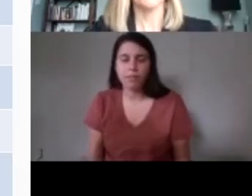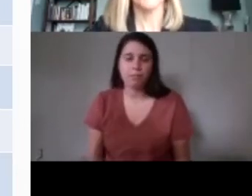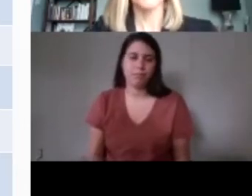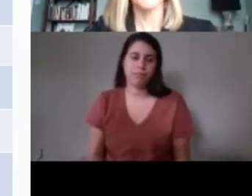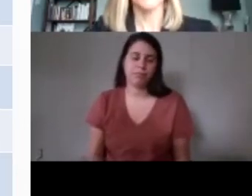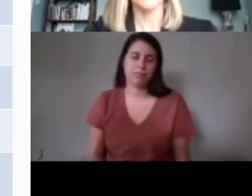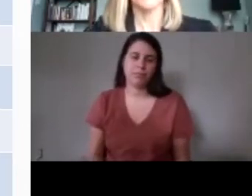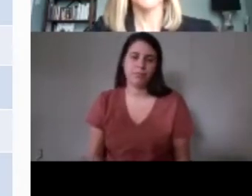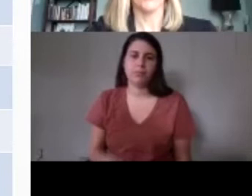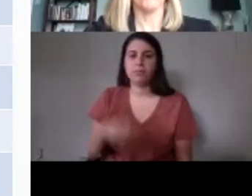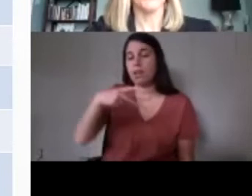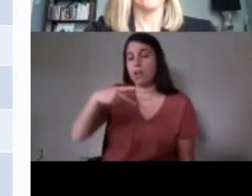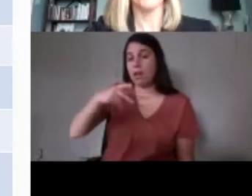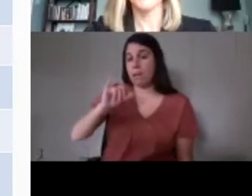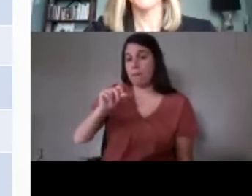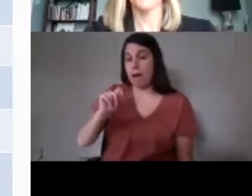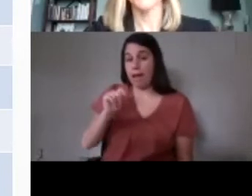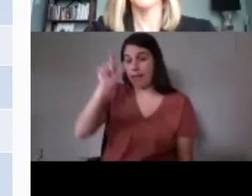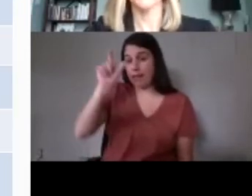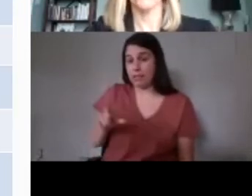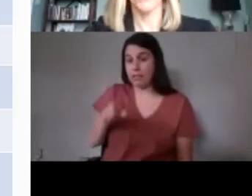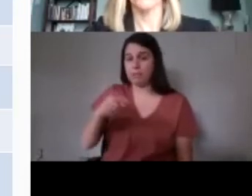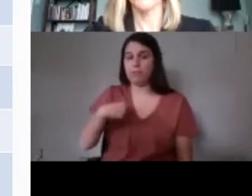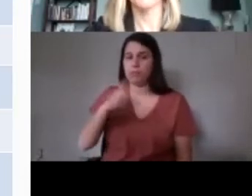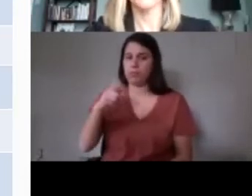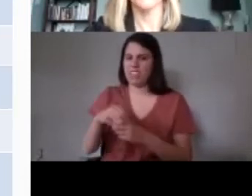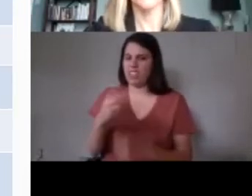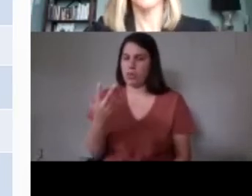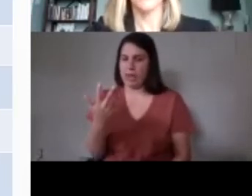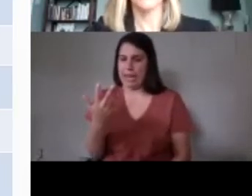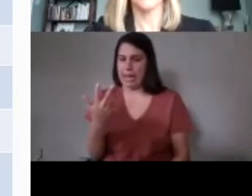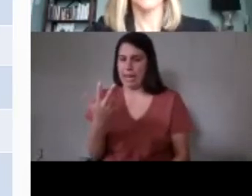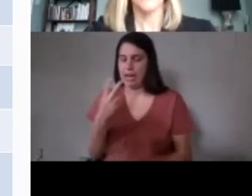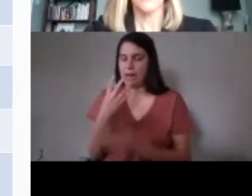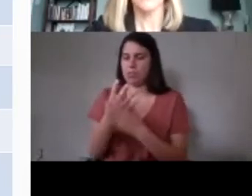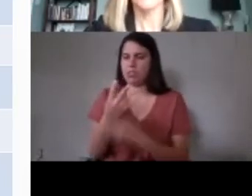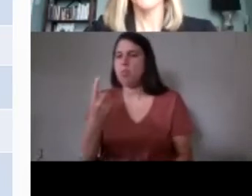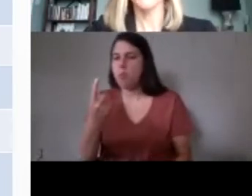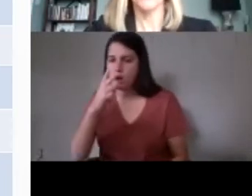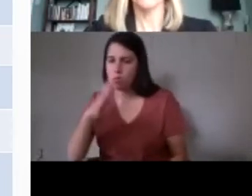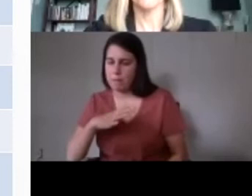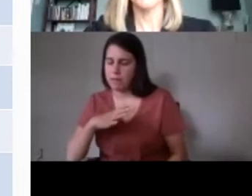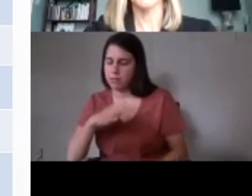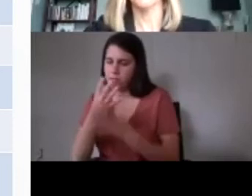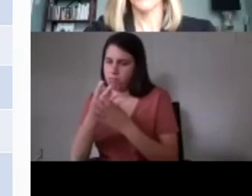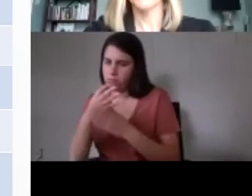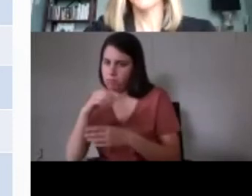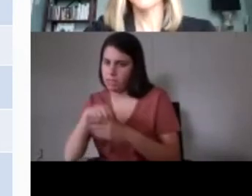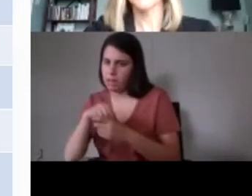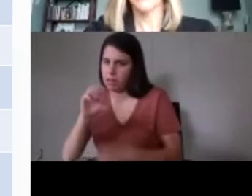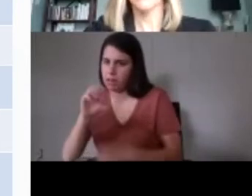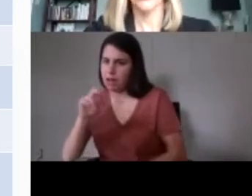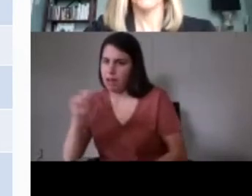only in 3 facilities, one women's prison, there's only one women's prison in Connecticut, and 2 other prisons. For